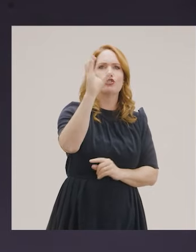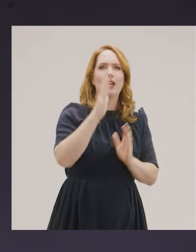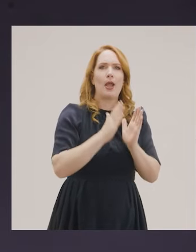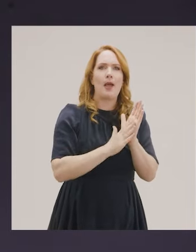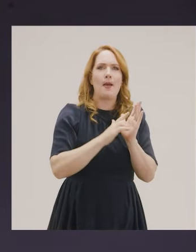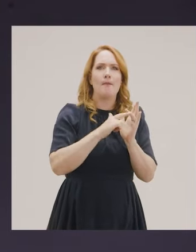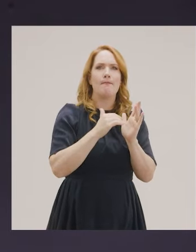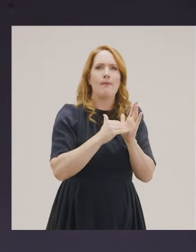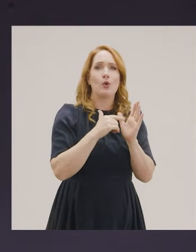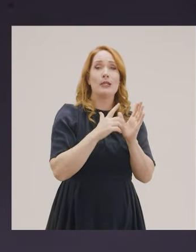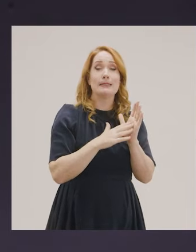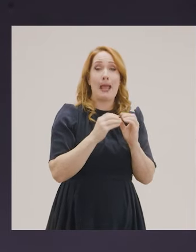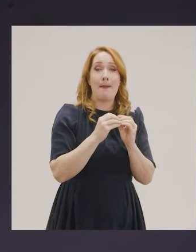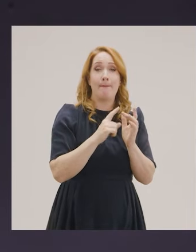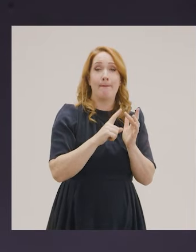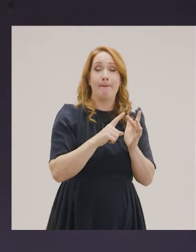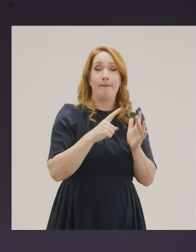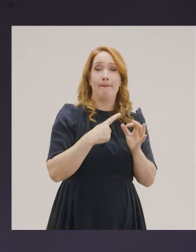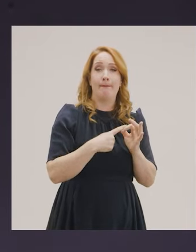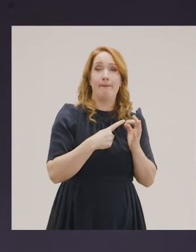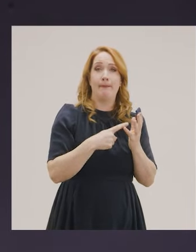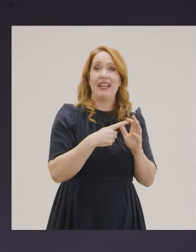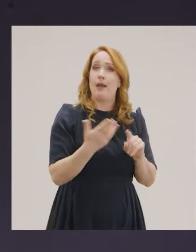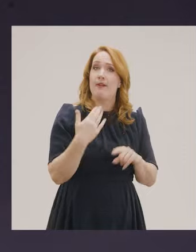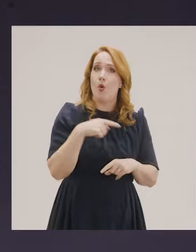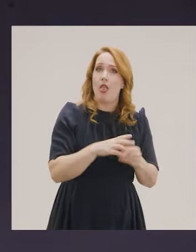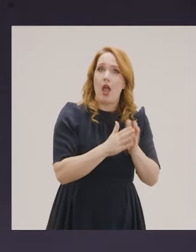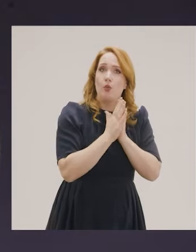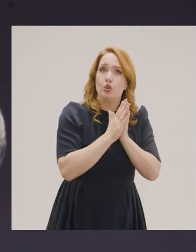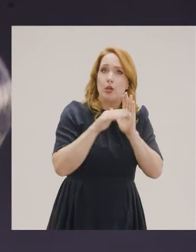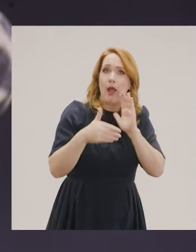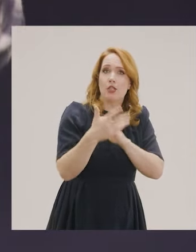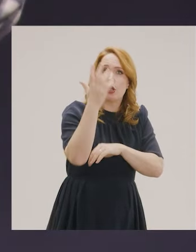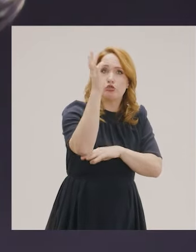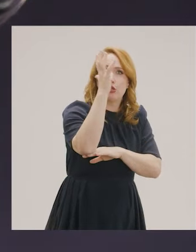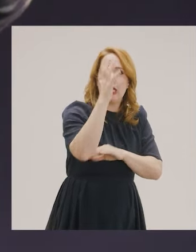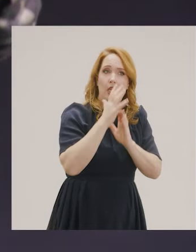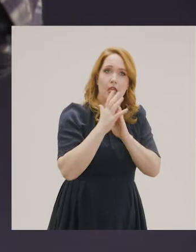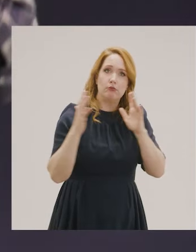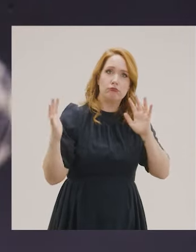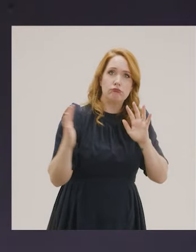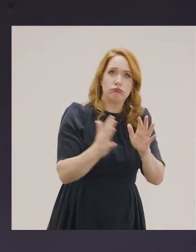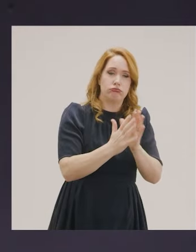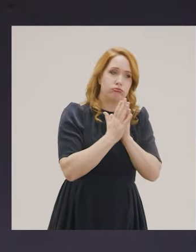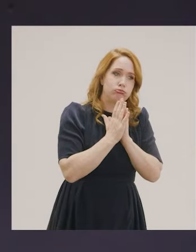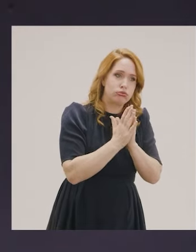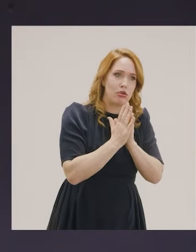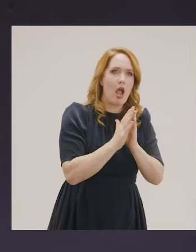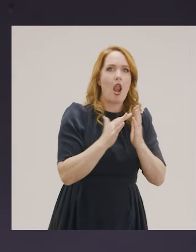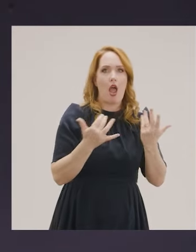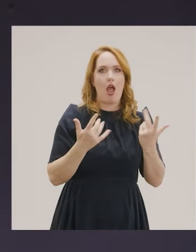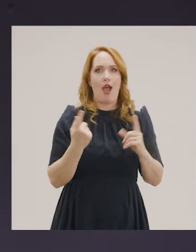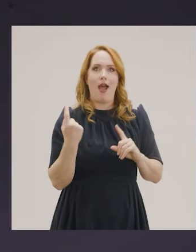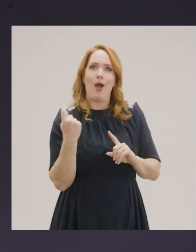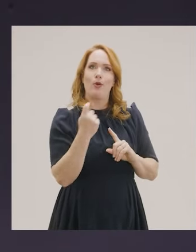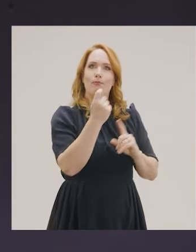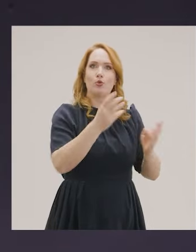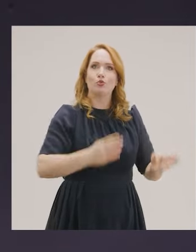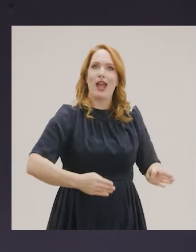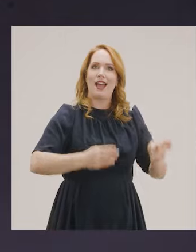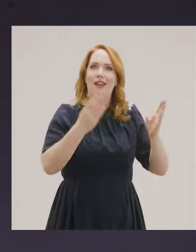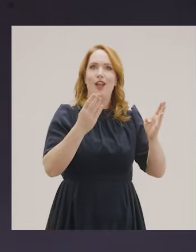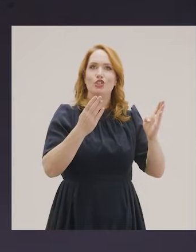know, where people have been worshipping under a tree. And so it's been able to provide shelter for people. This is your money